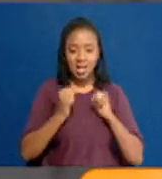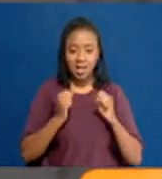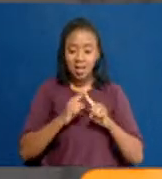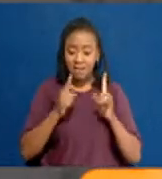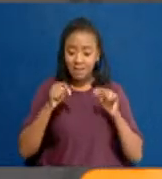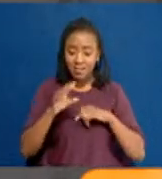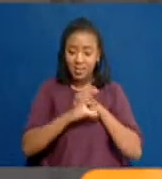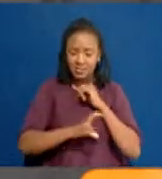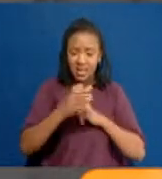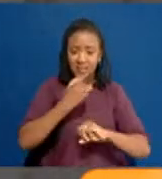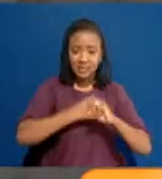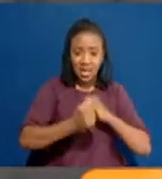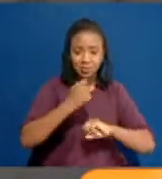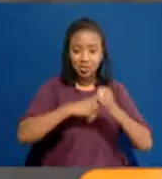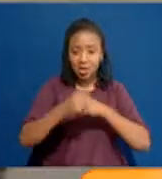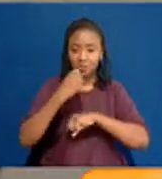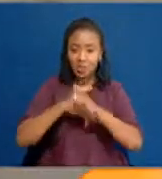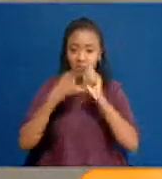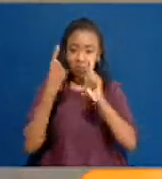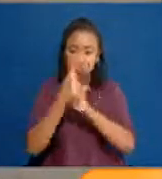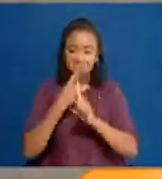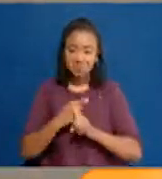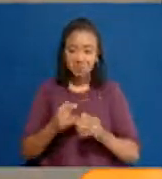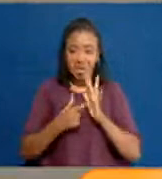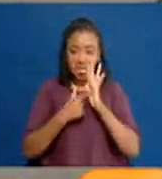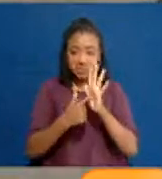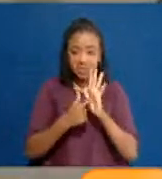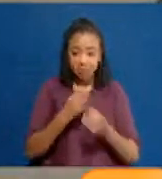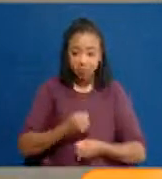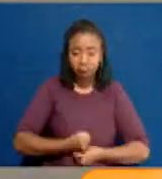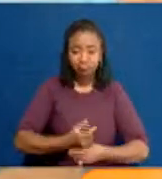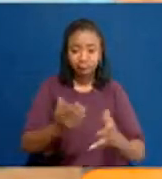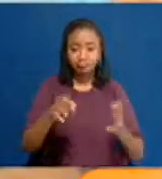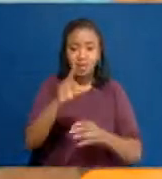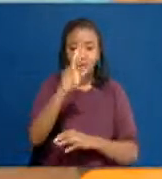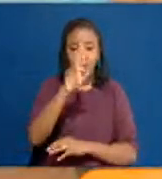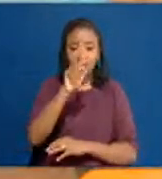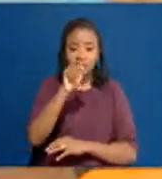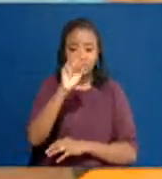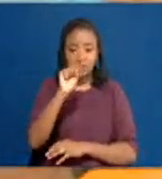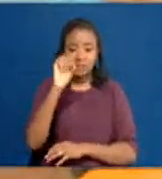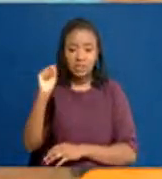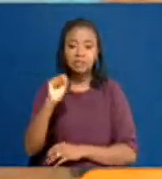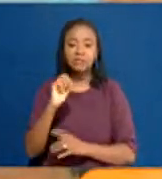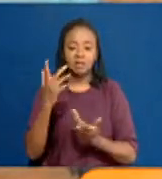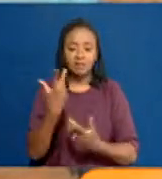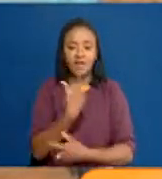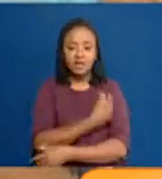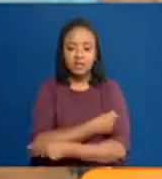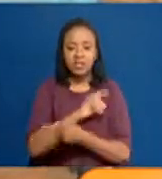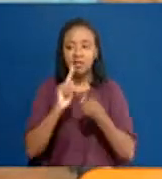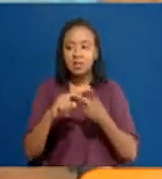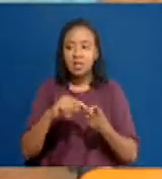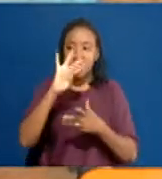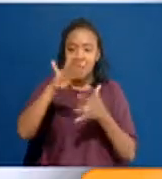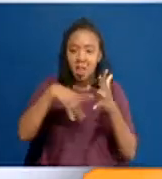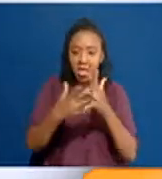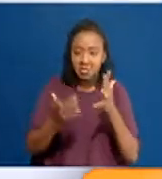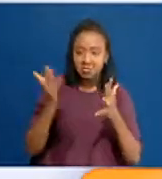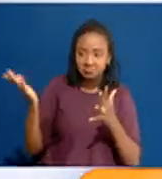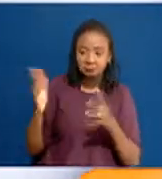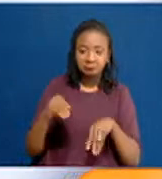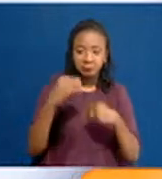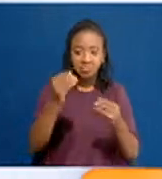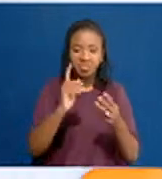up preventive efforts, including the rollout of the RTSS vaccine, distribution of treated nets, and routine